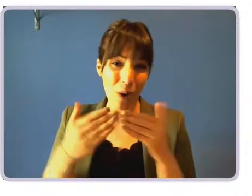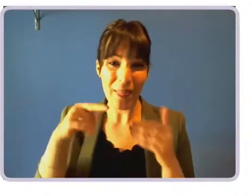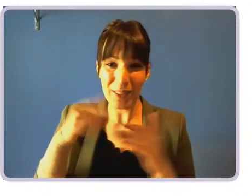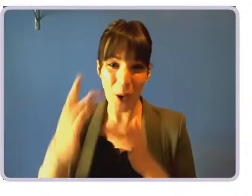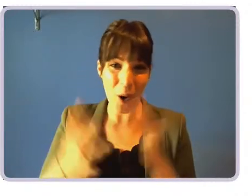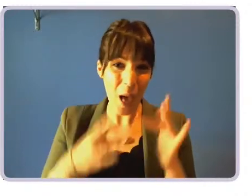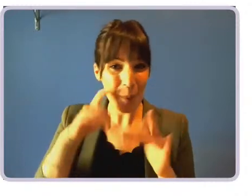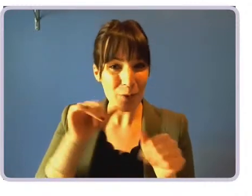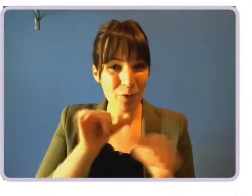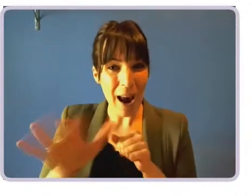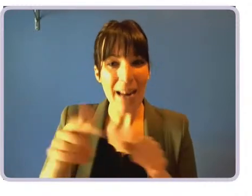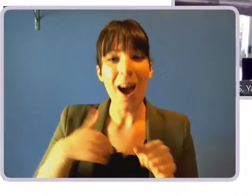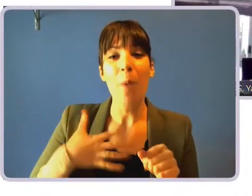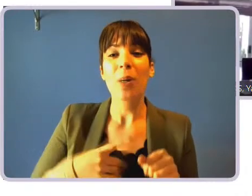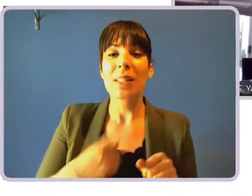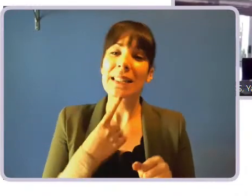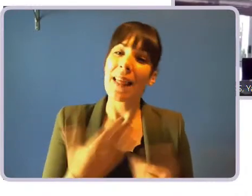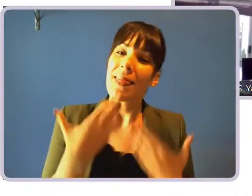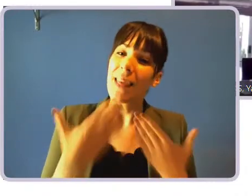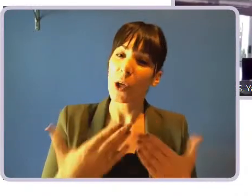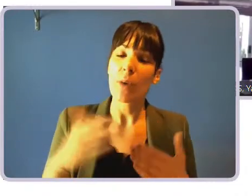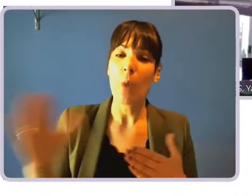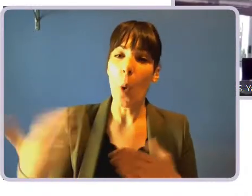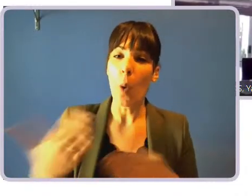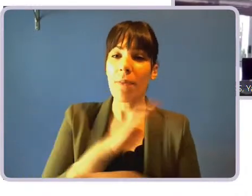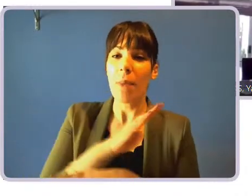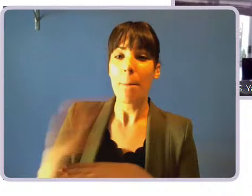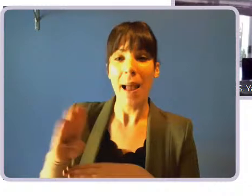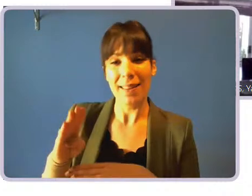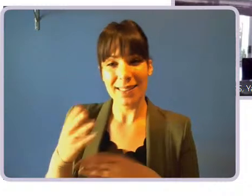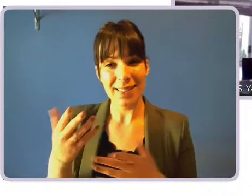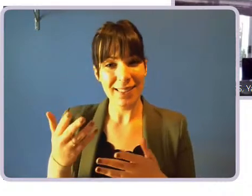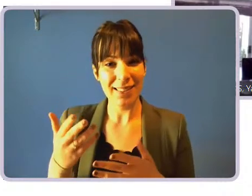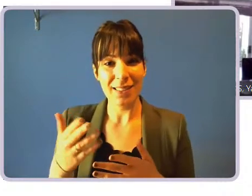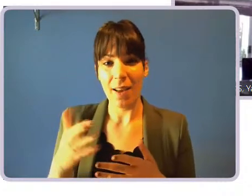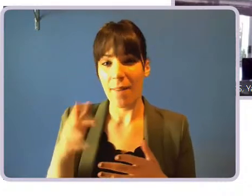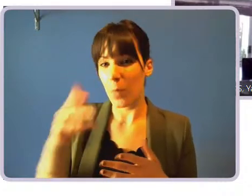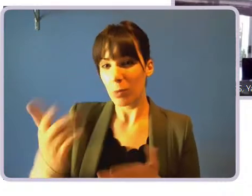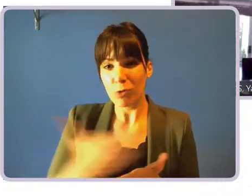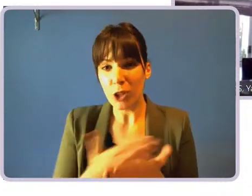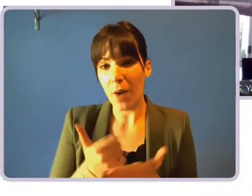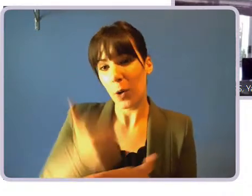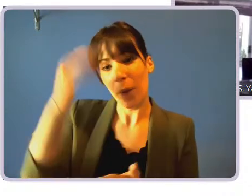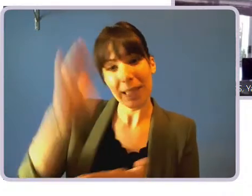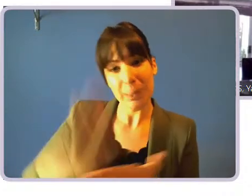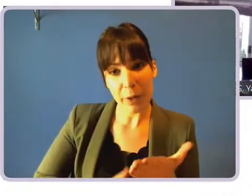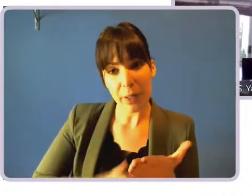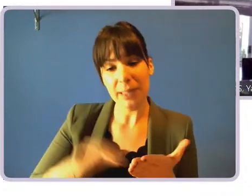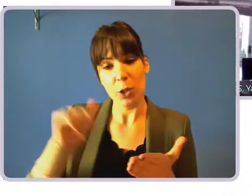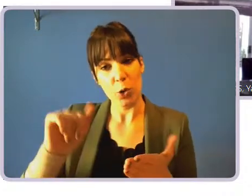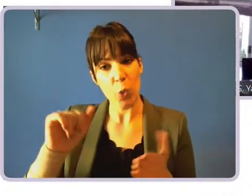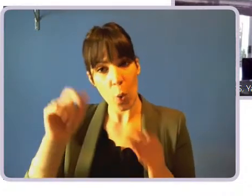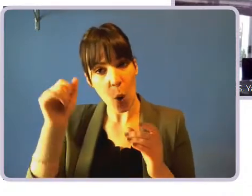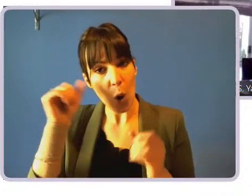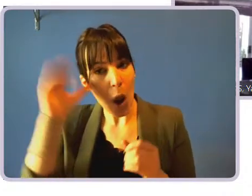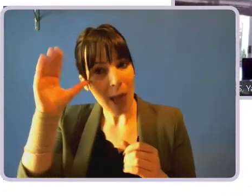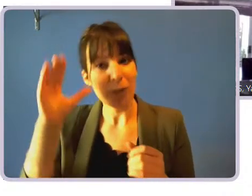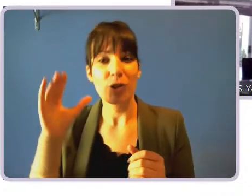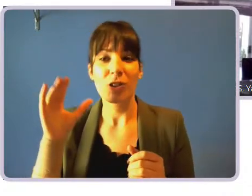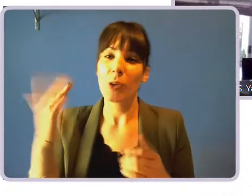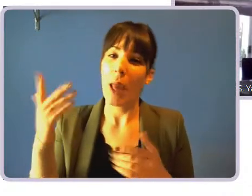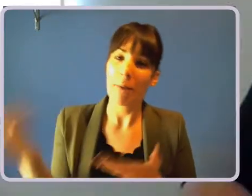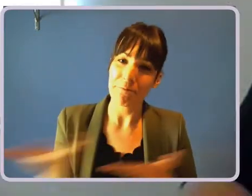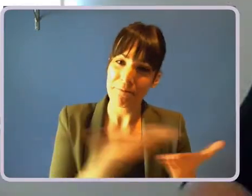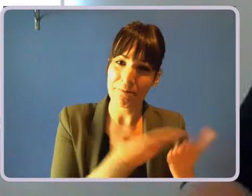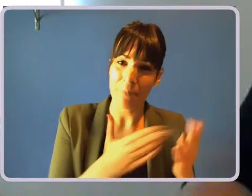panellists for your amazing insight, for sharing your experiences with us. Thank you so much. Over to you, Mel.